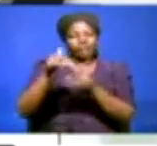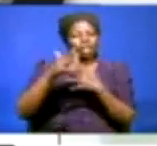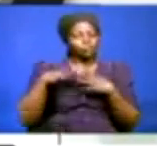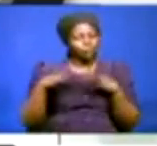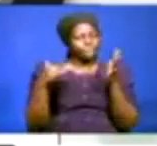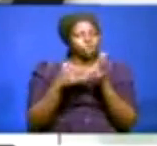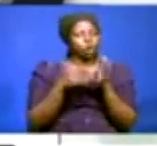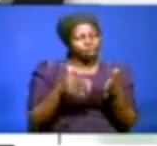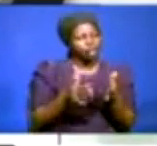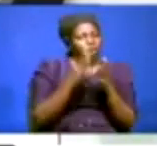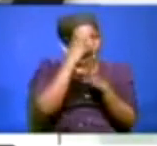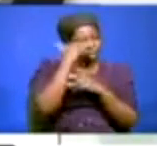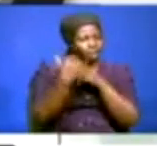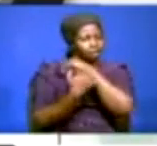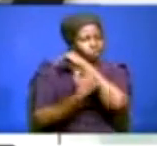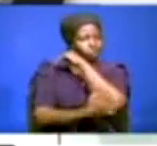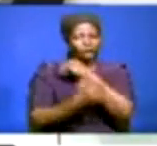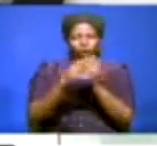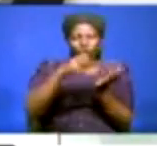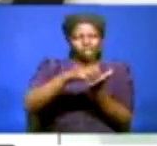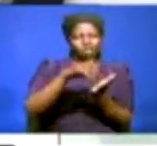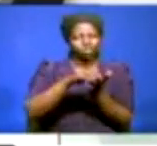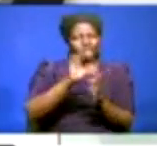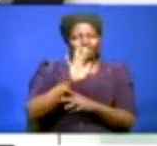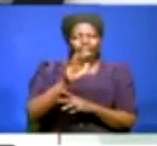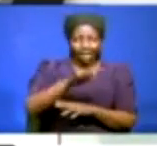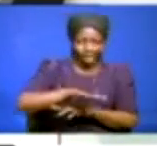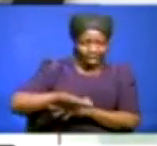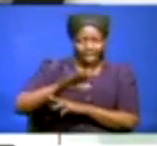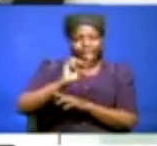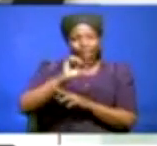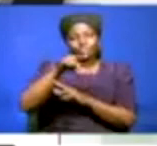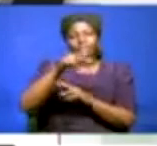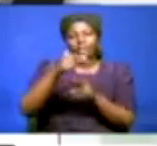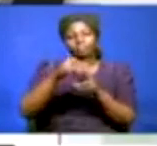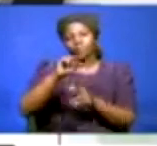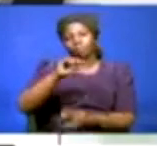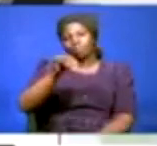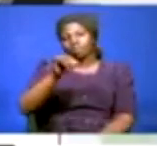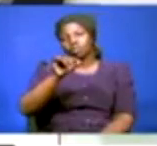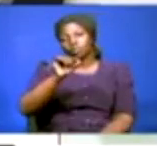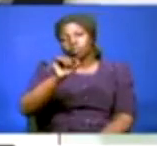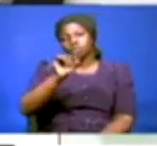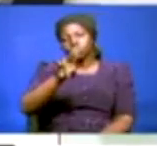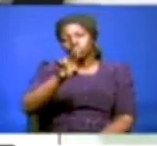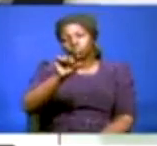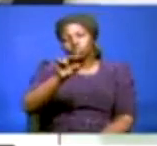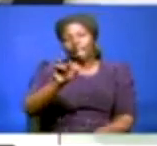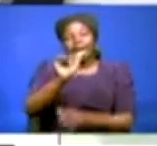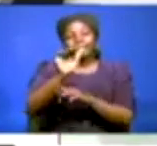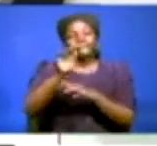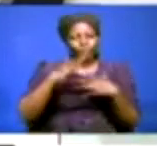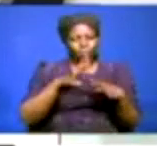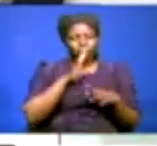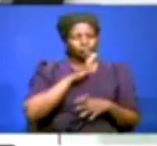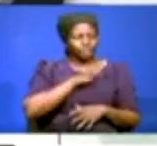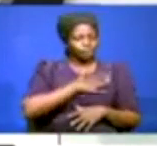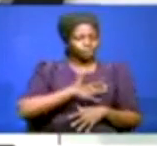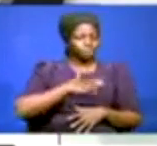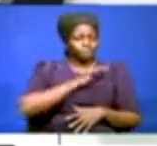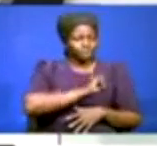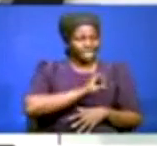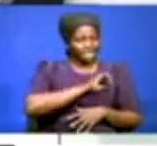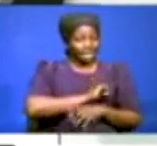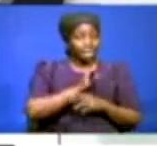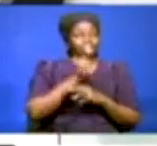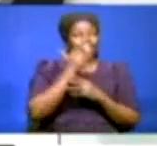deplorable state. Area MP Juguna Wanjiku called for patience from residents, saying the meeting to be held this coming Wednesday